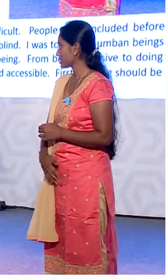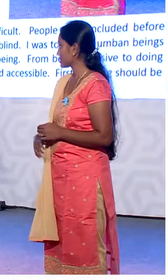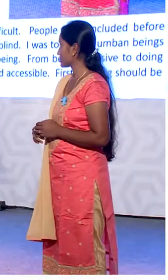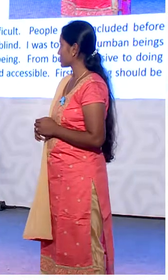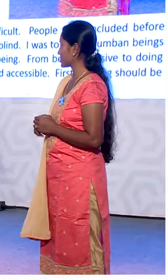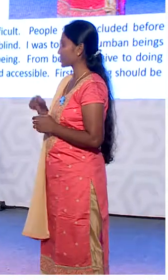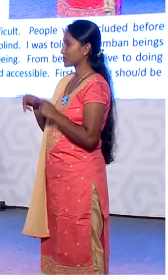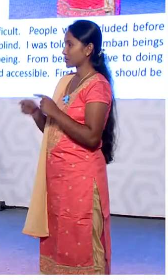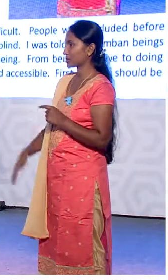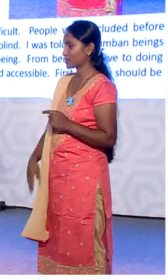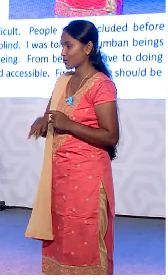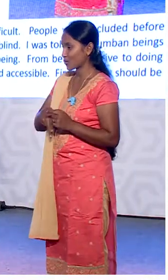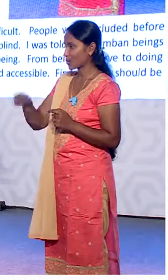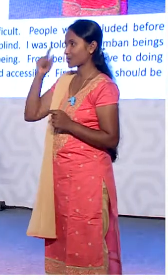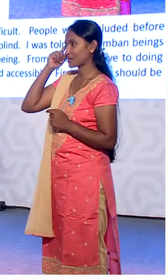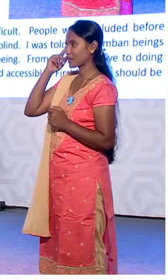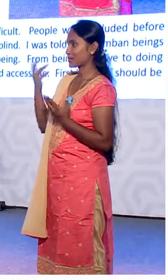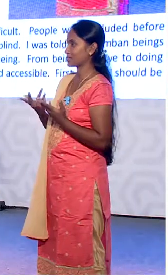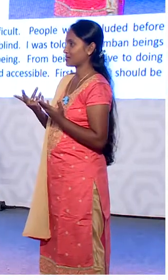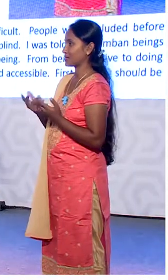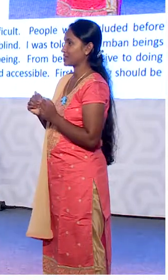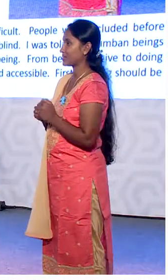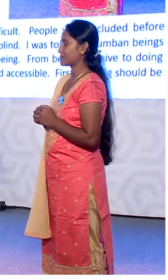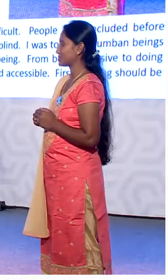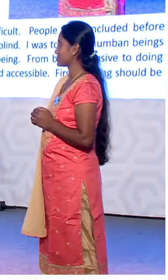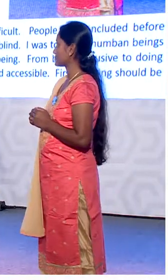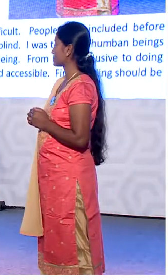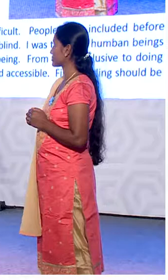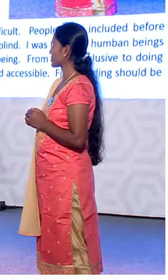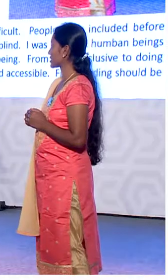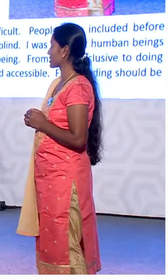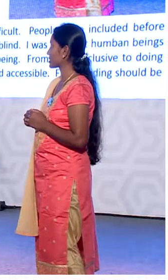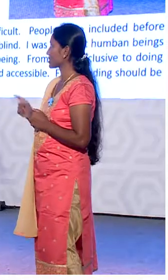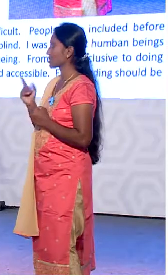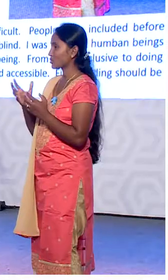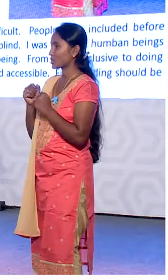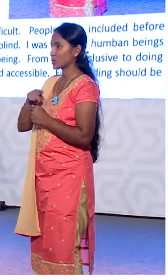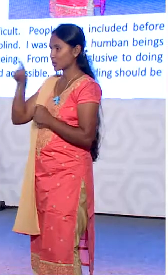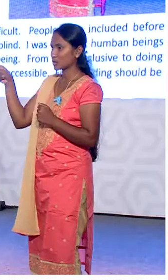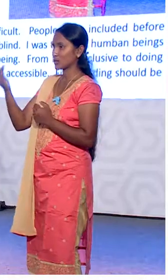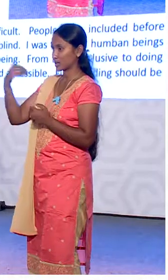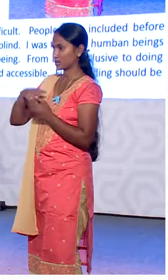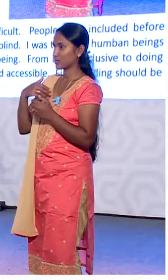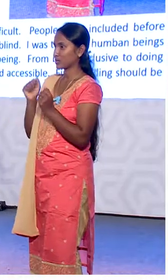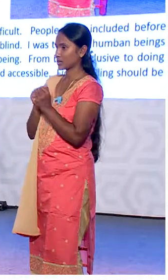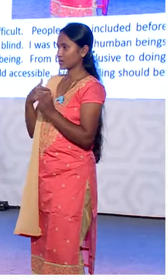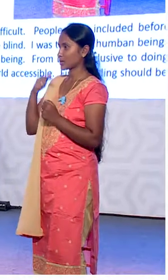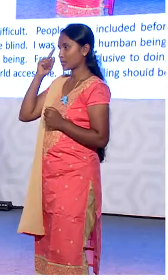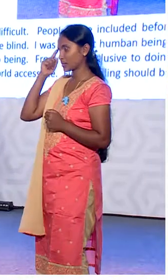people walk into my mind with their dirty feet. I want you to come into my mind with your clean